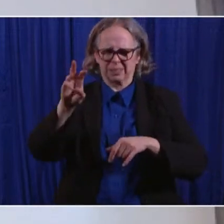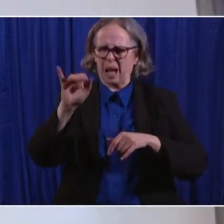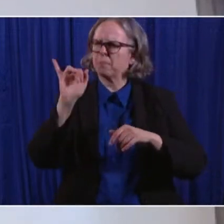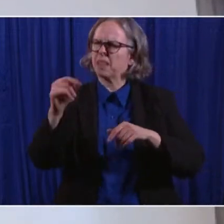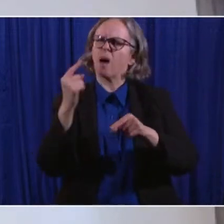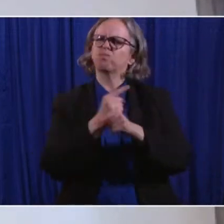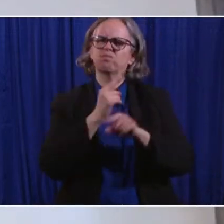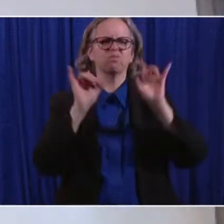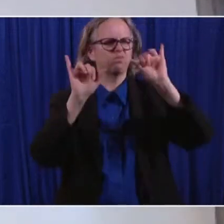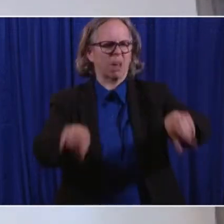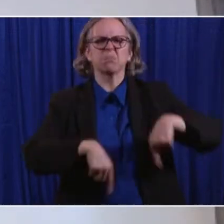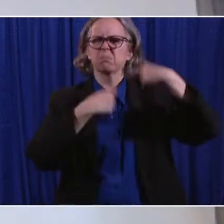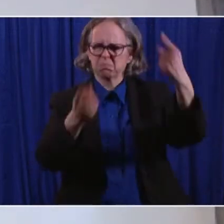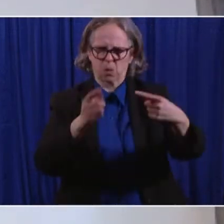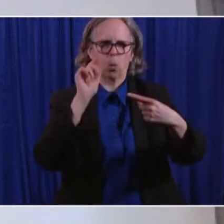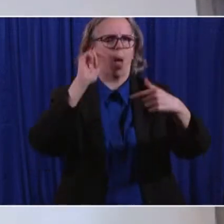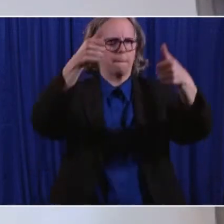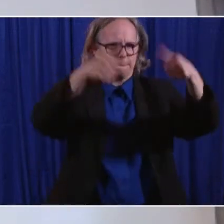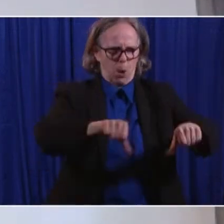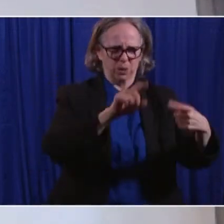coronavirus.ohio.gov, as well as